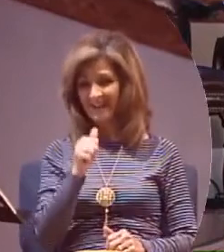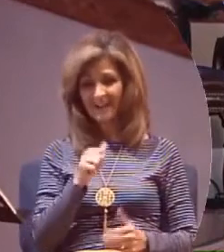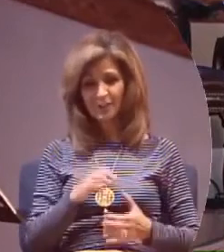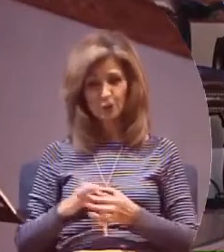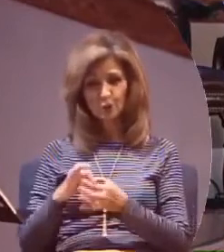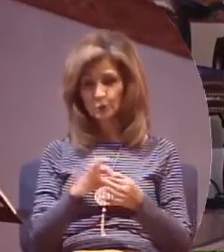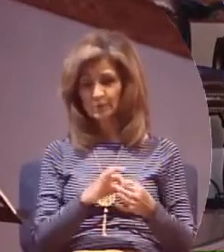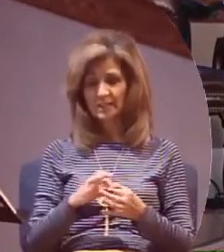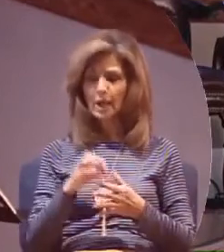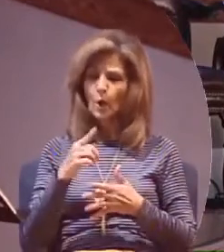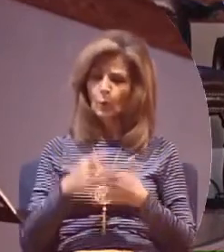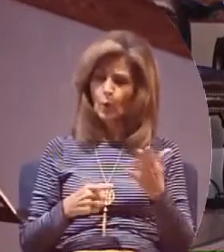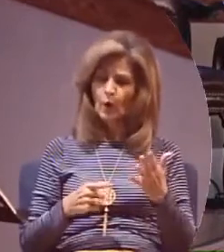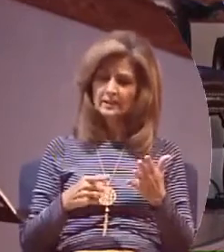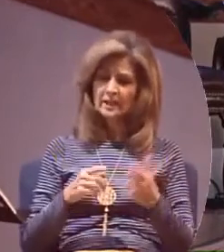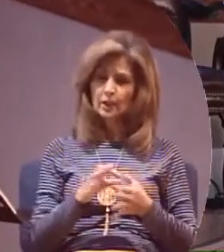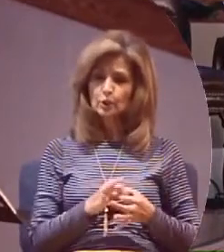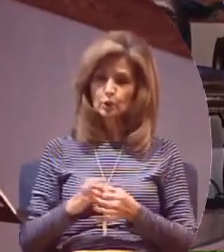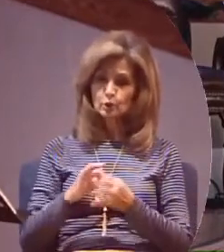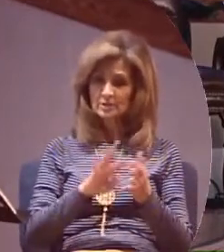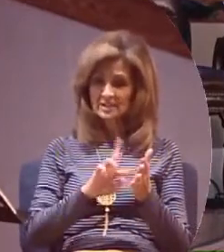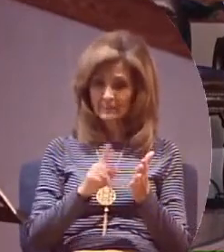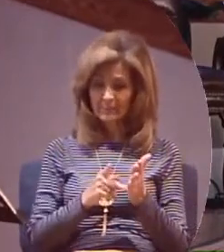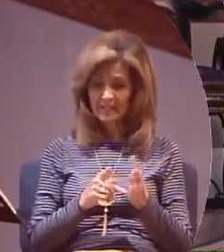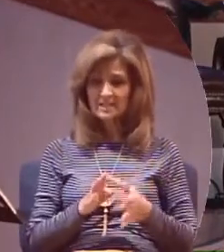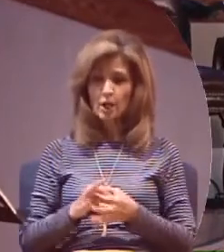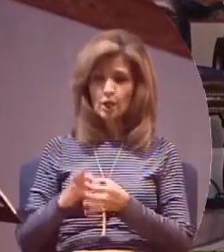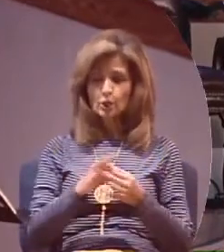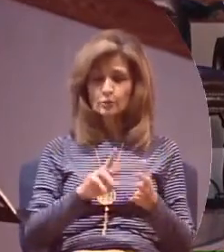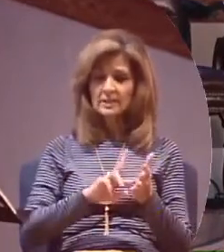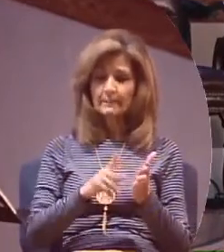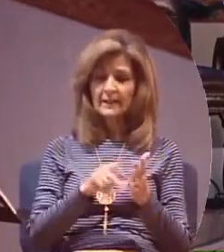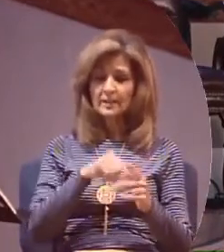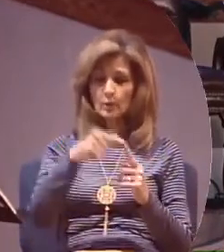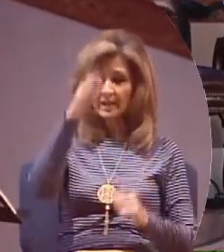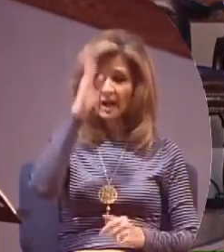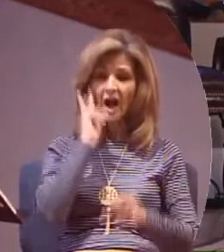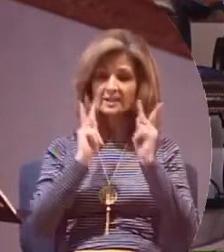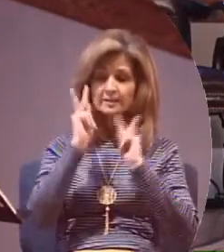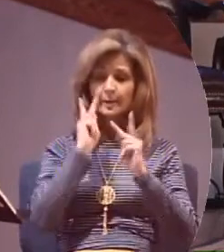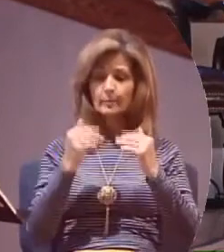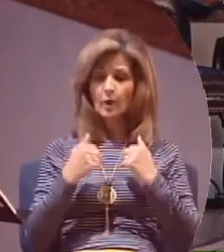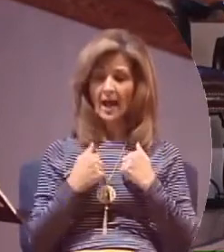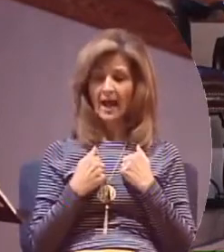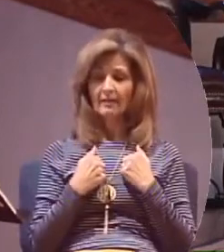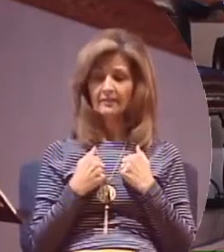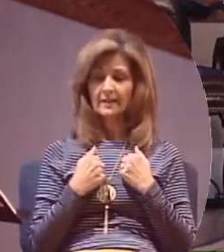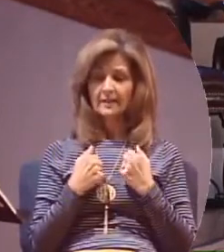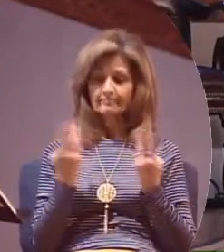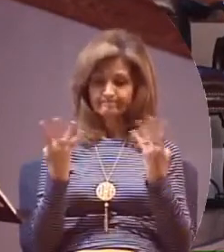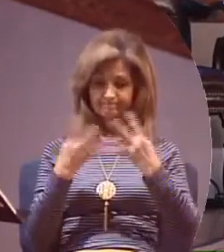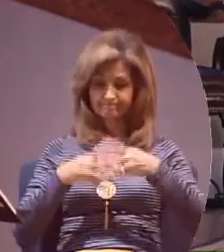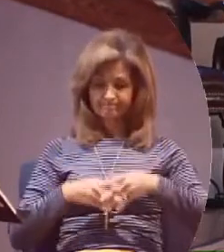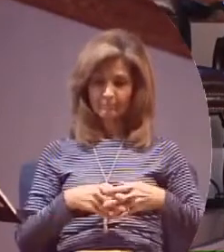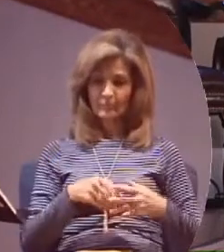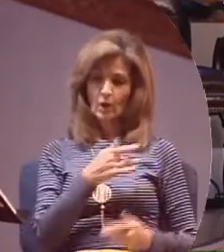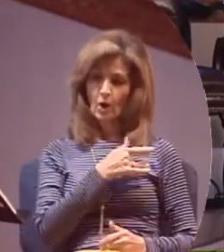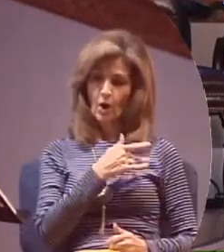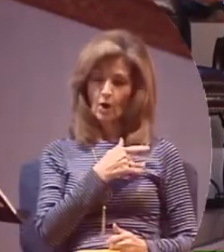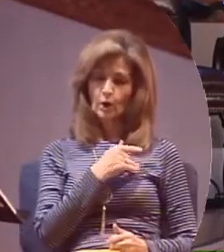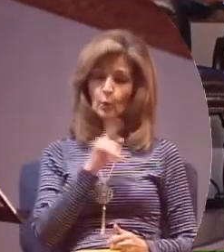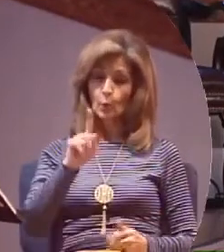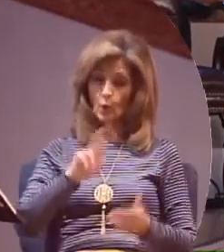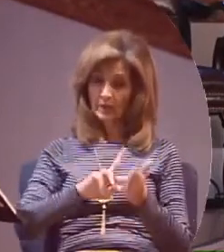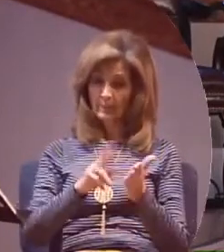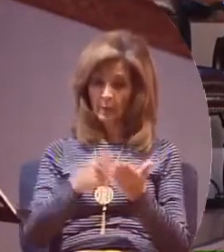unity. Let me tell you what unity is. Unity is simply when God's people have a oneness of heart, a singleness of purpose, and